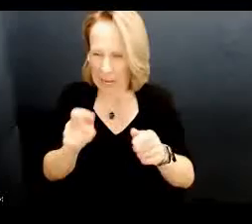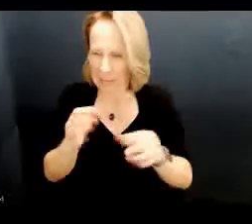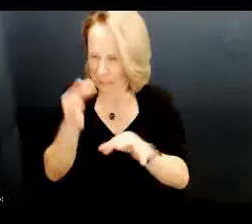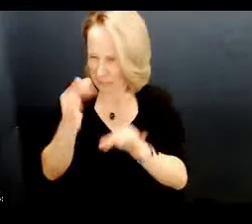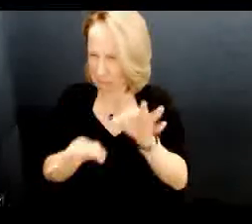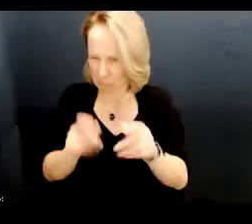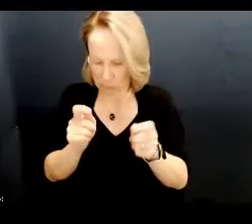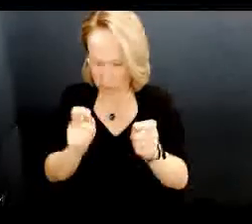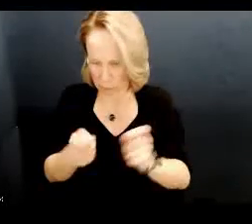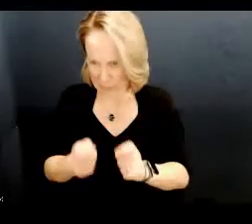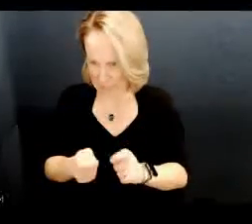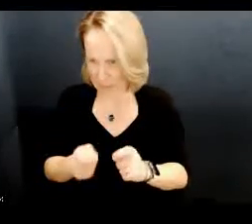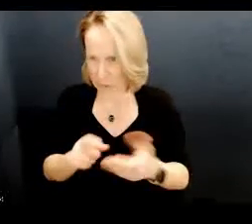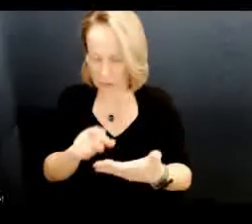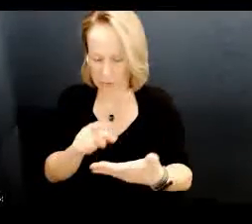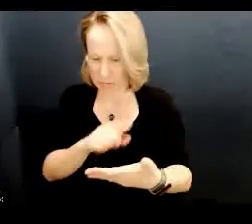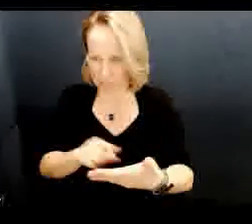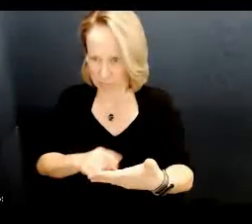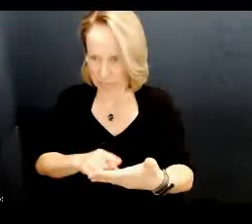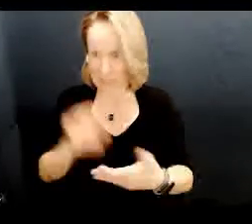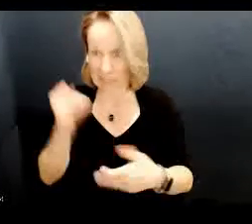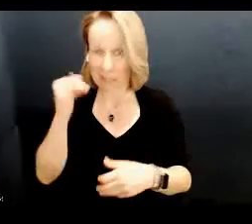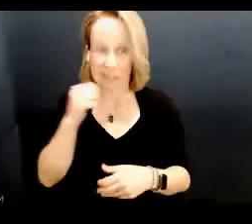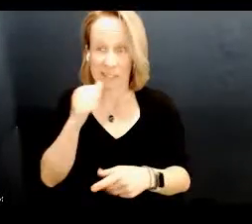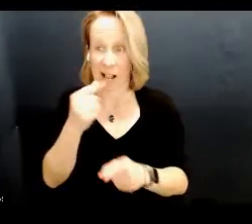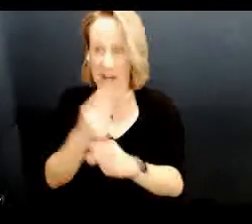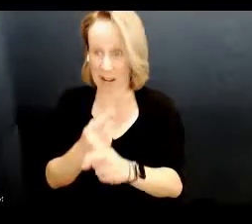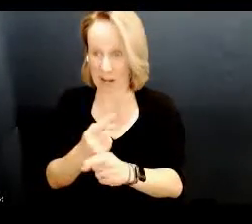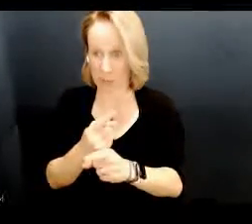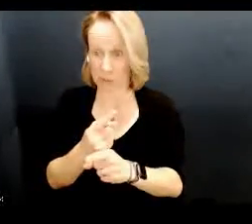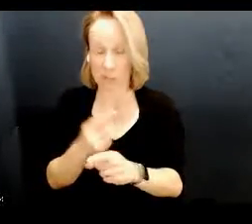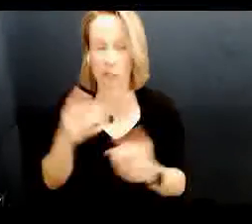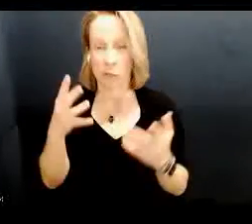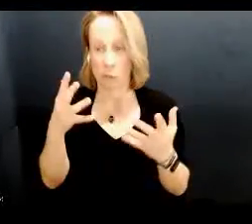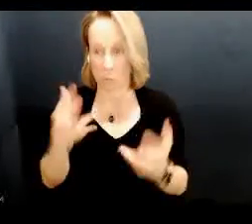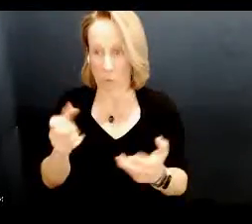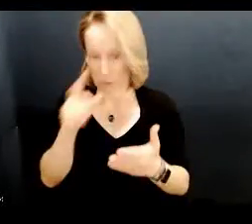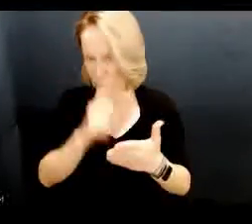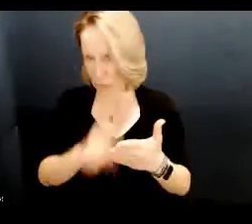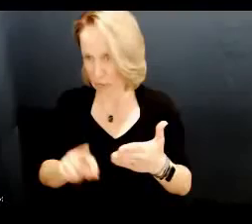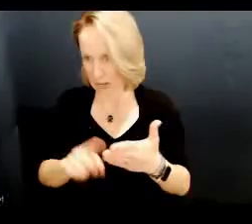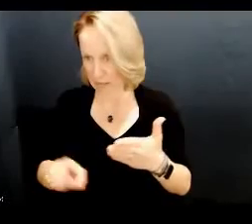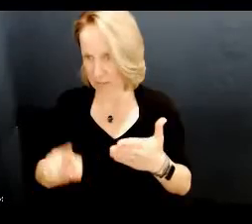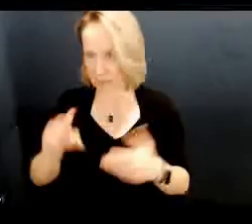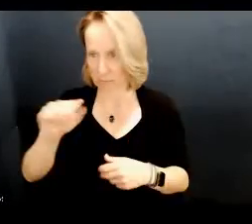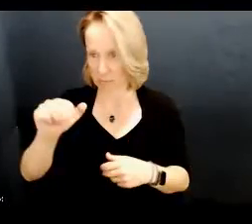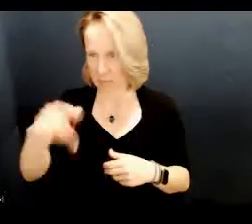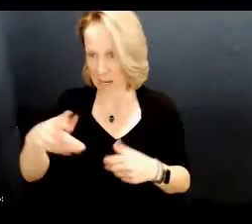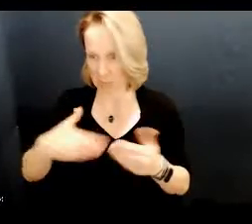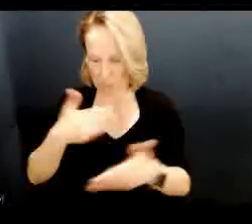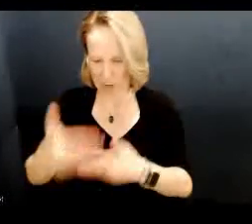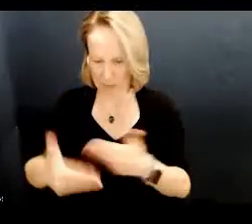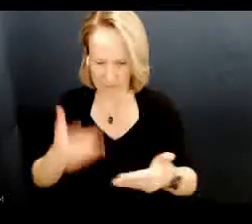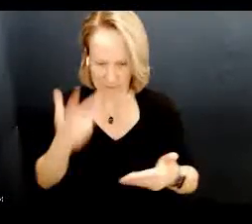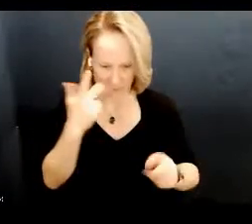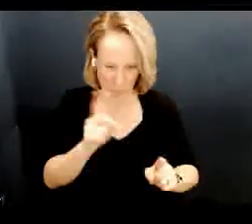response. If it's not accurate, we want to check in with the mapping process, make sure we know where it's going